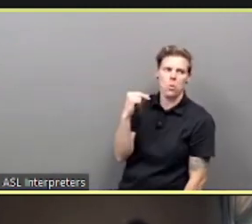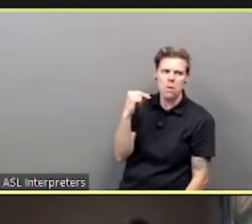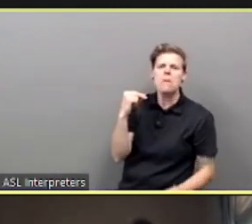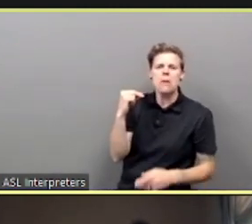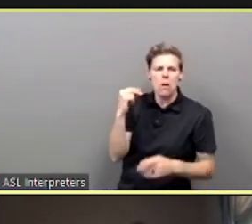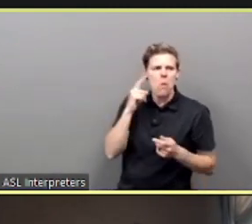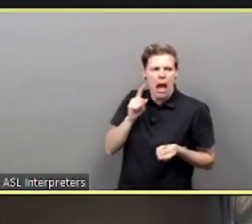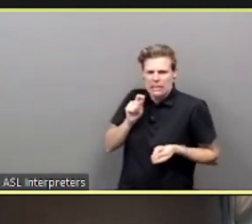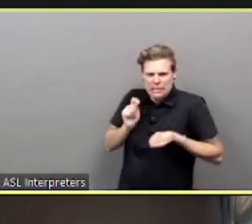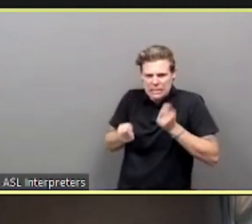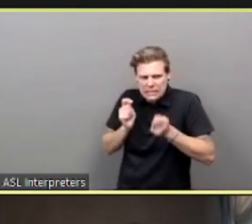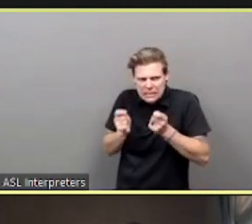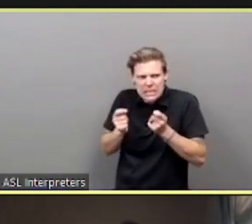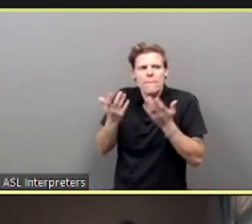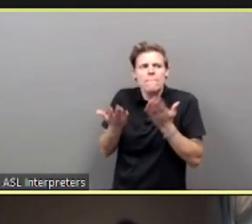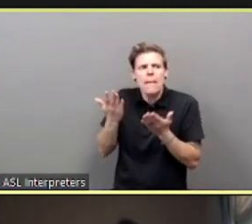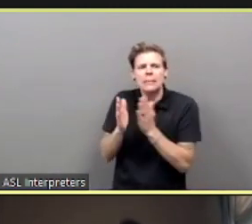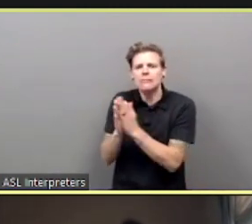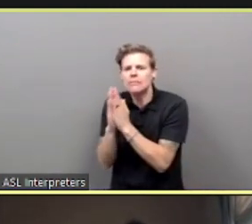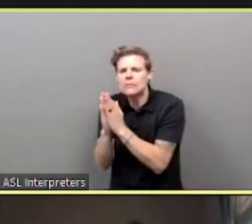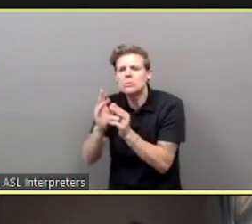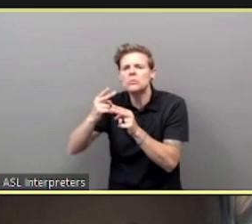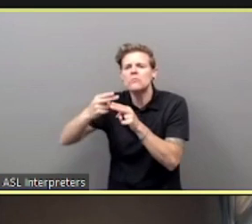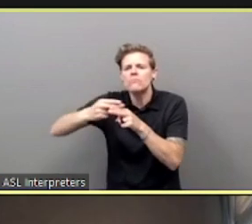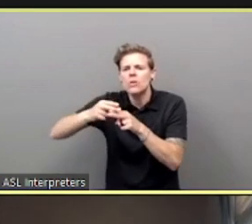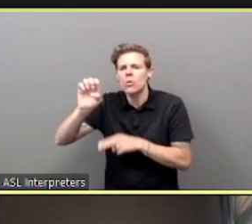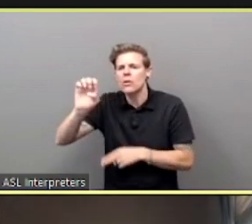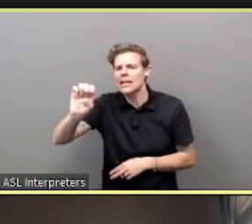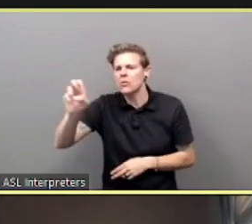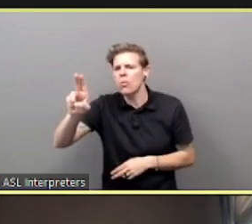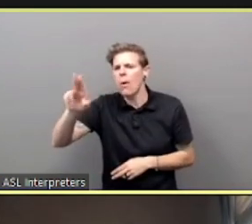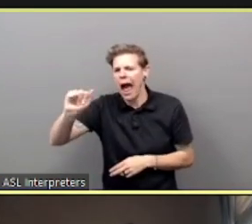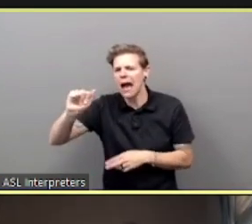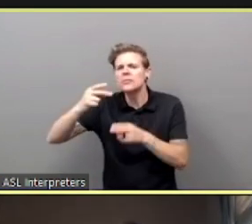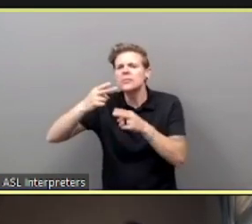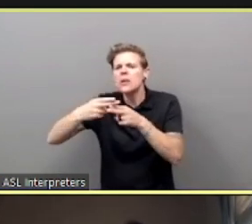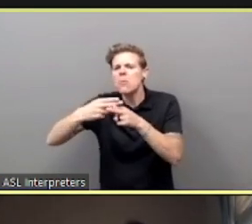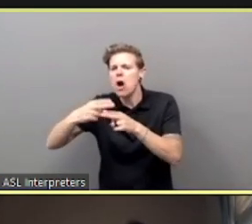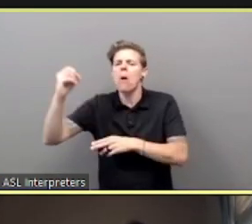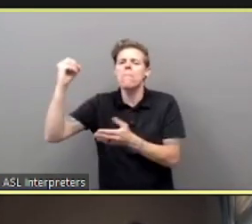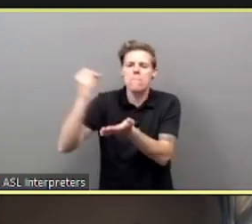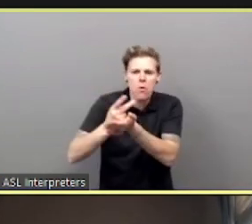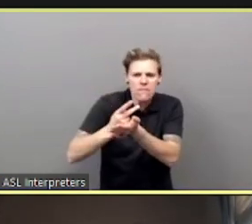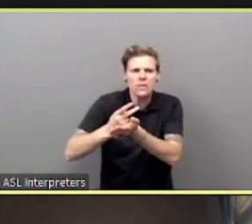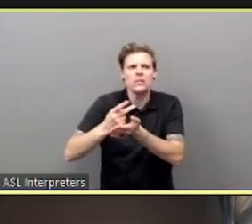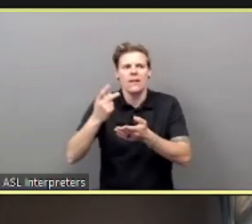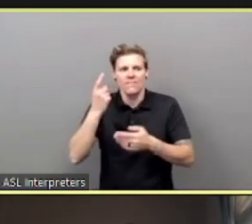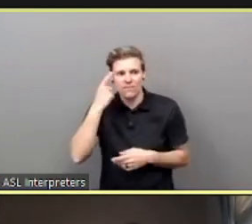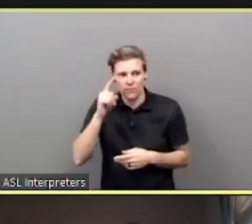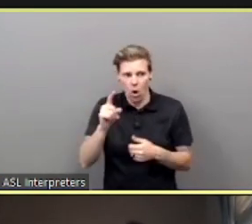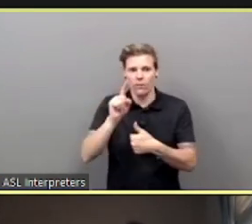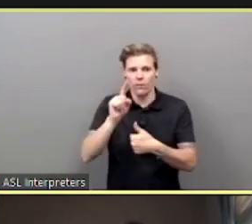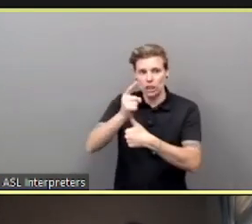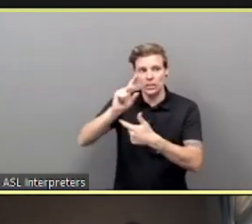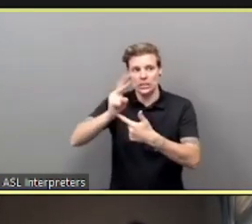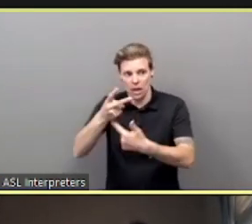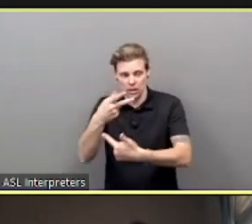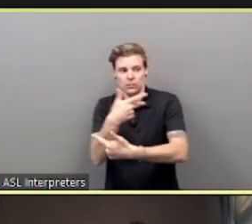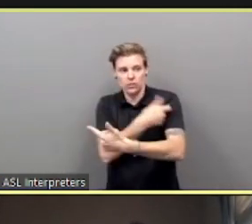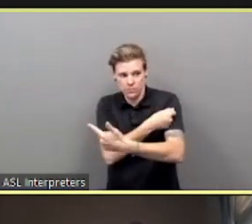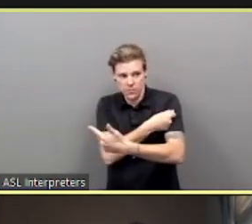booster dose for 6 months after completion of the 2-dose regimen. ACIP will recommend